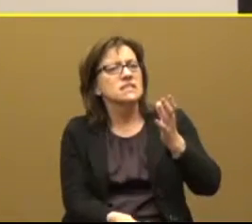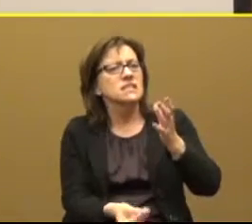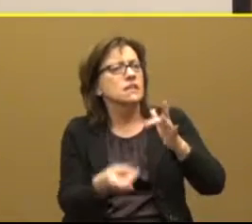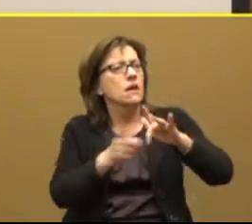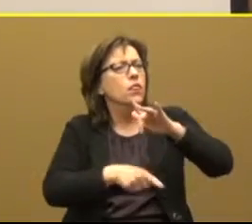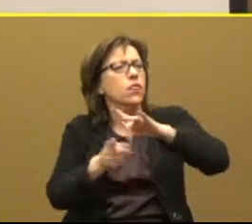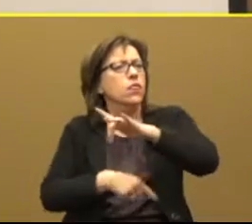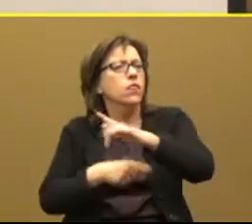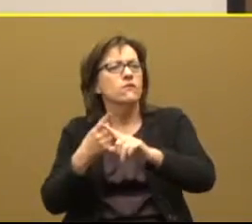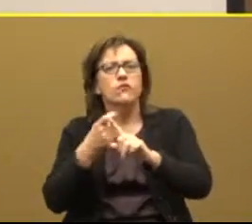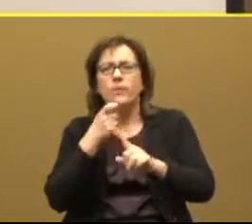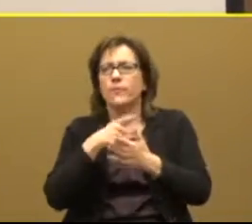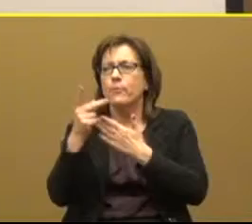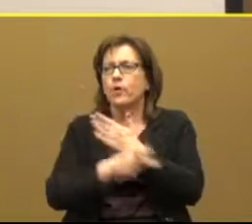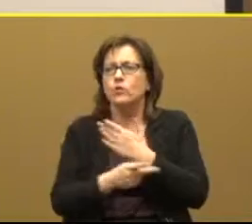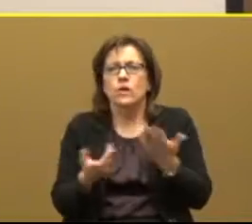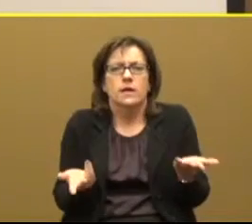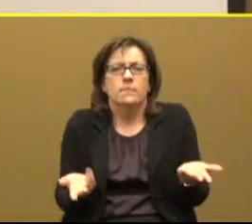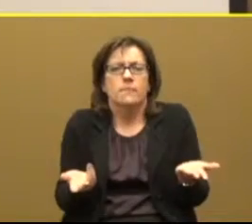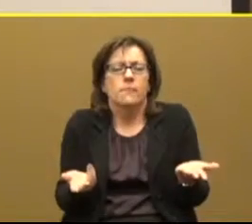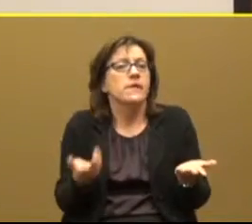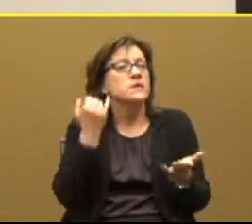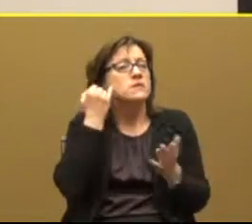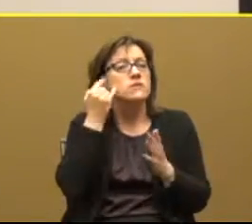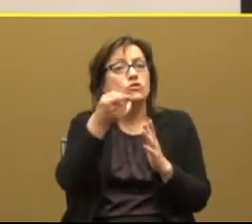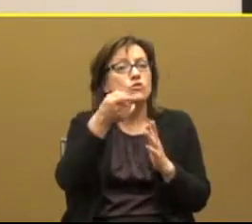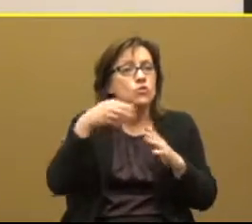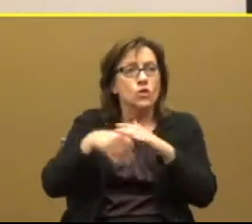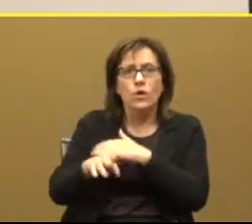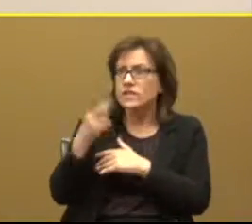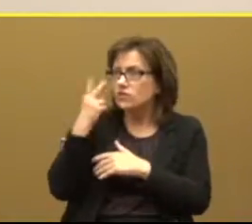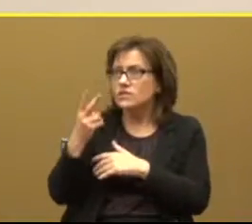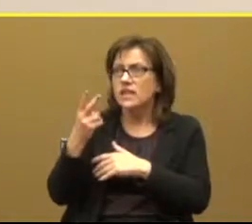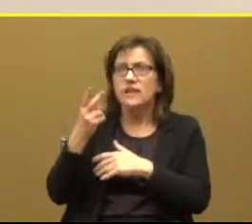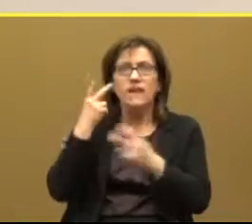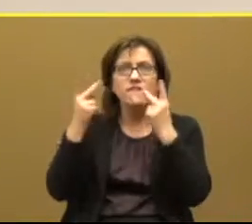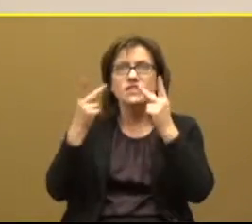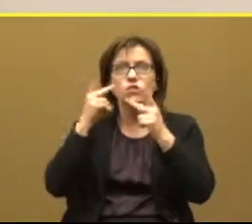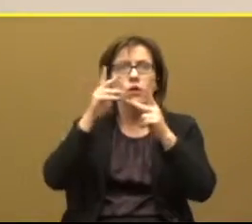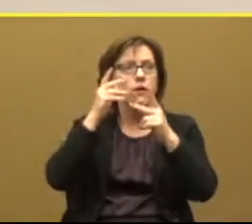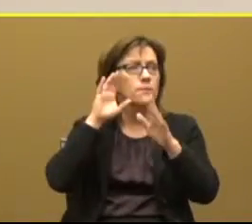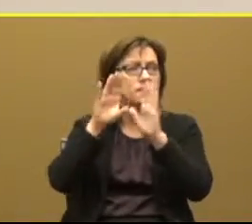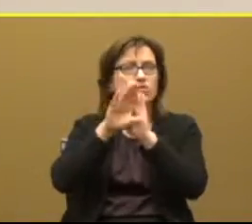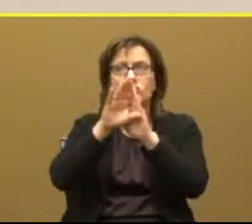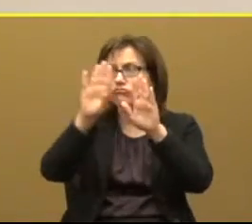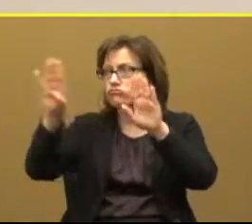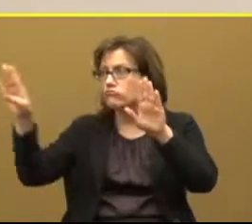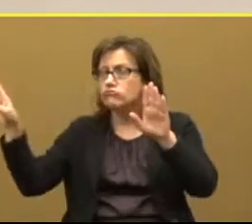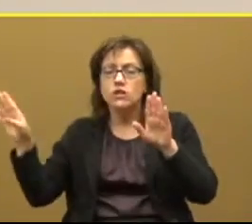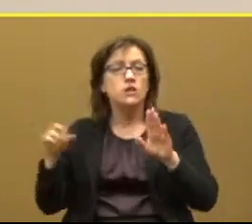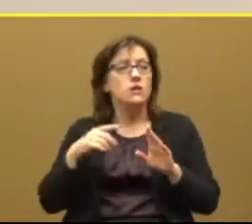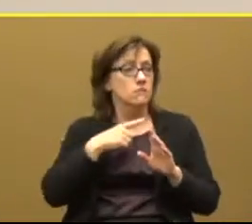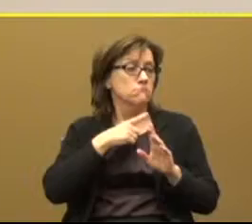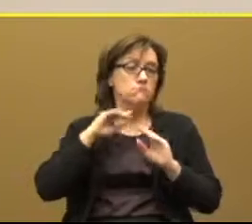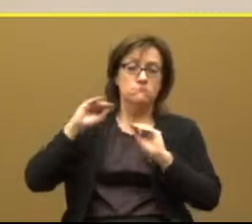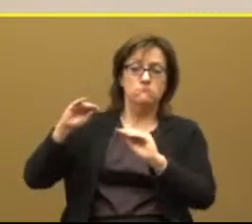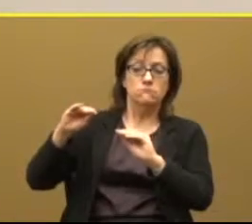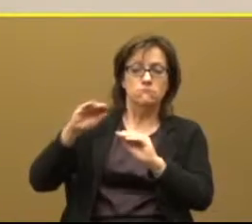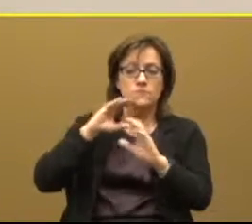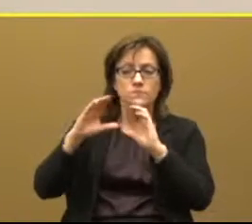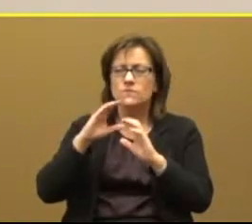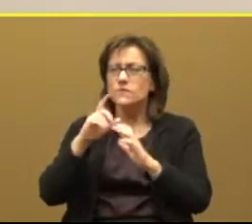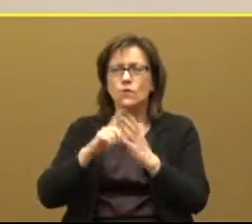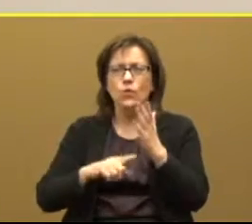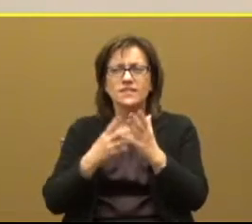programming? So if you go in and you see there are visuals in place, they're teaching communication,